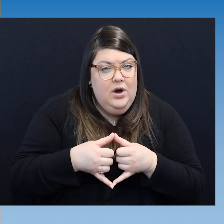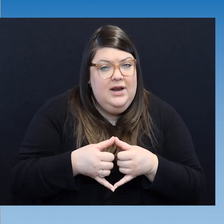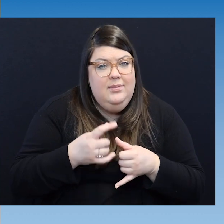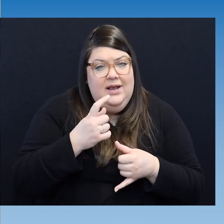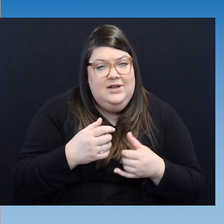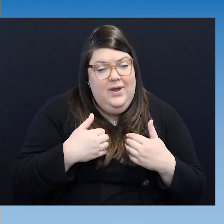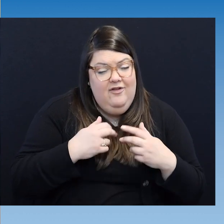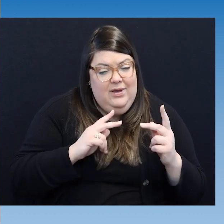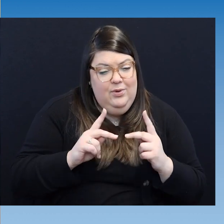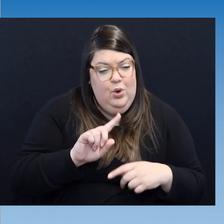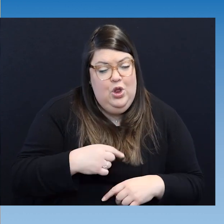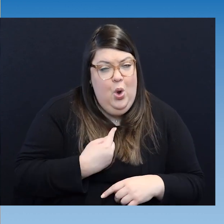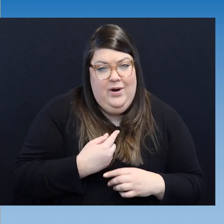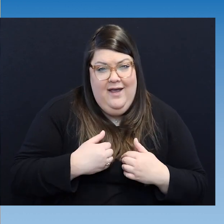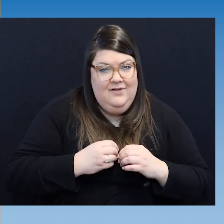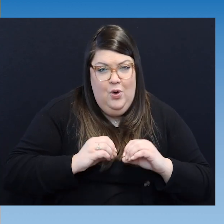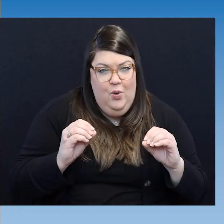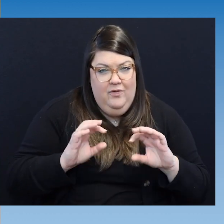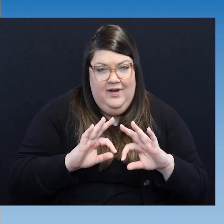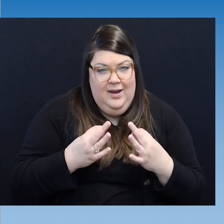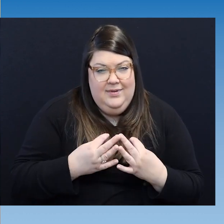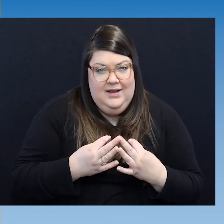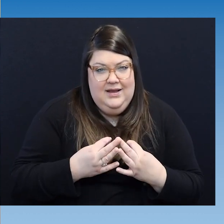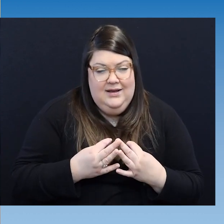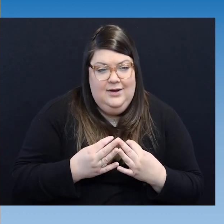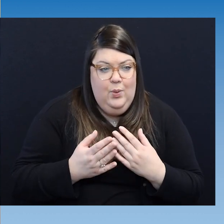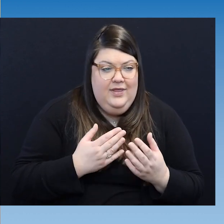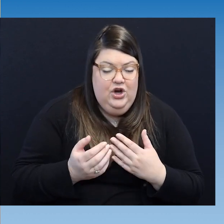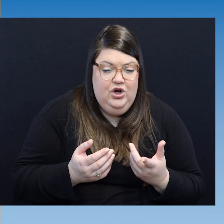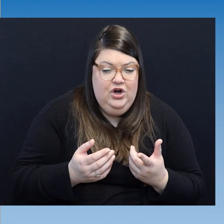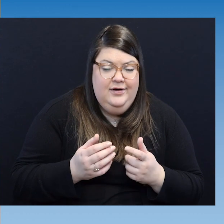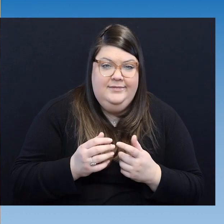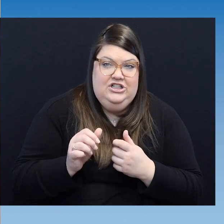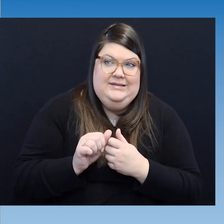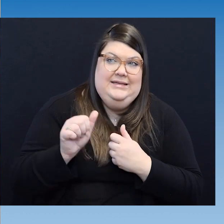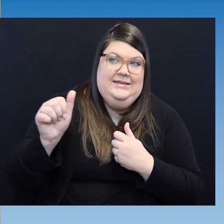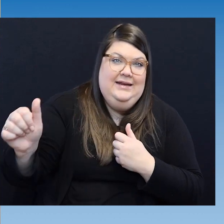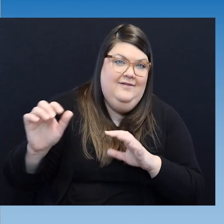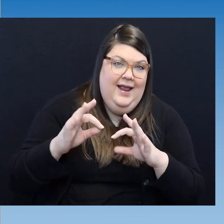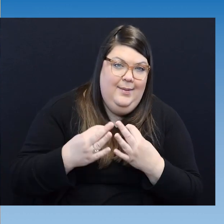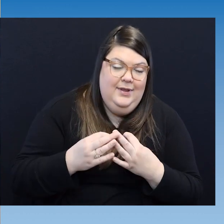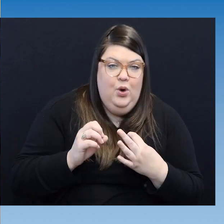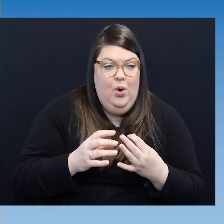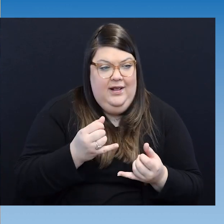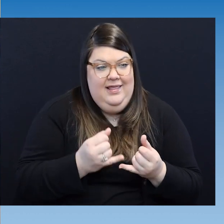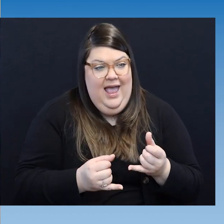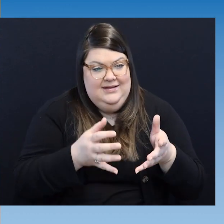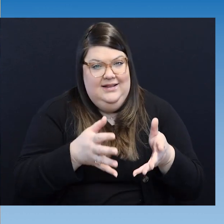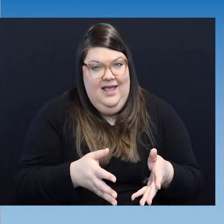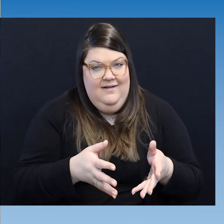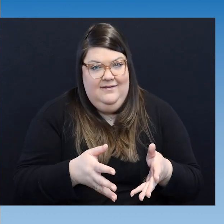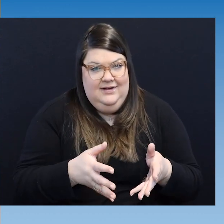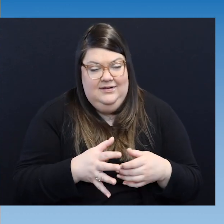people who's alone, who don't have any family, whether they're distant from their family or whether they're the last ones left. And, you